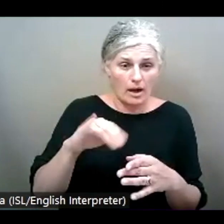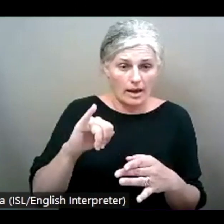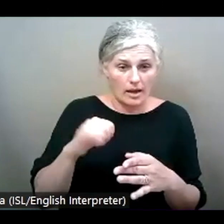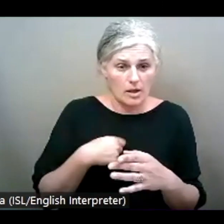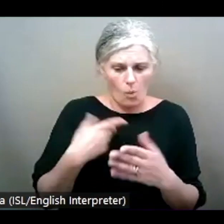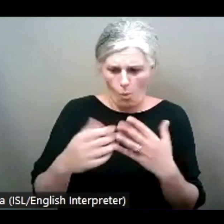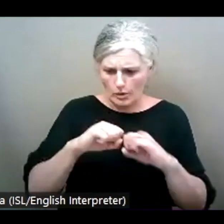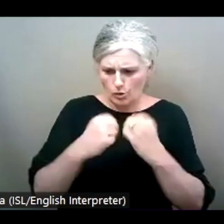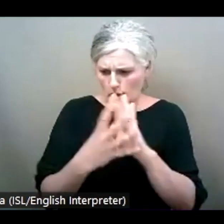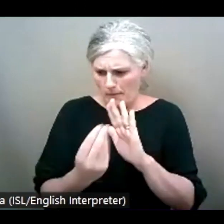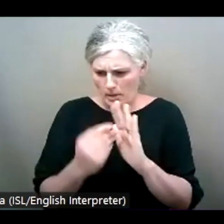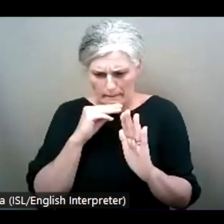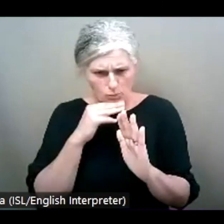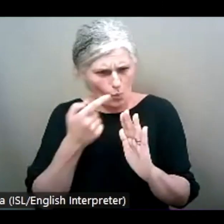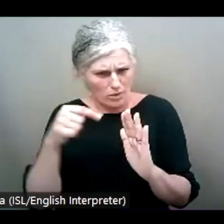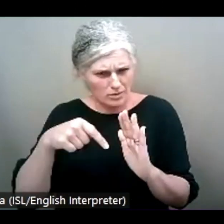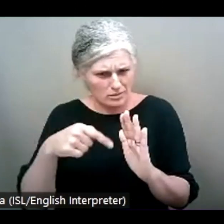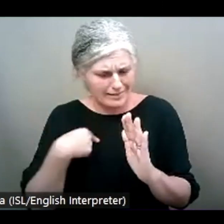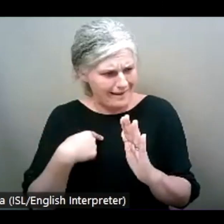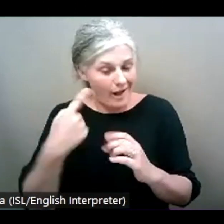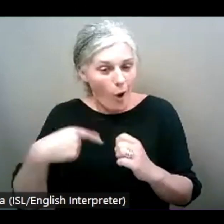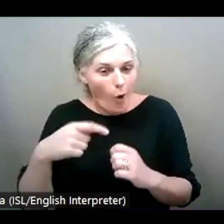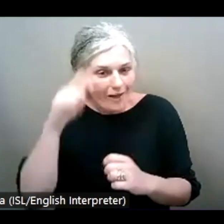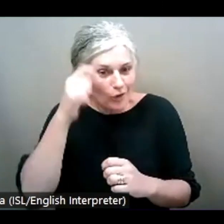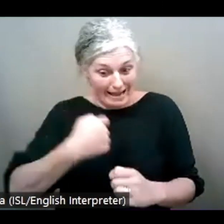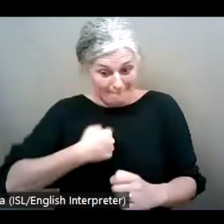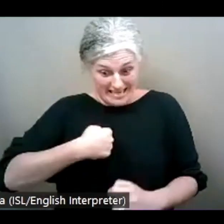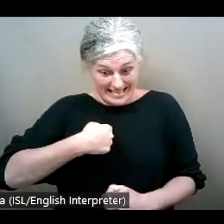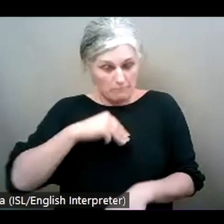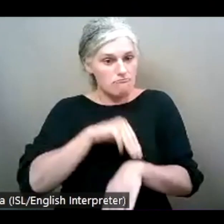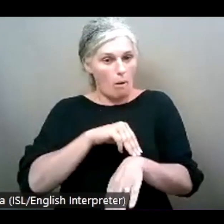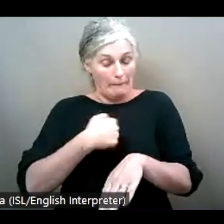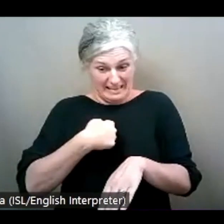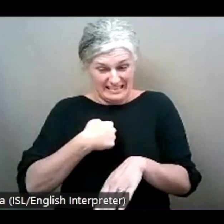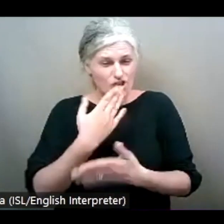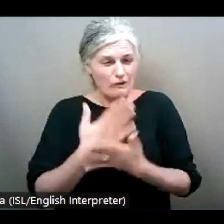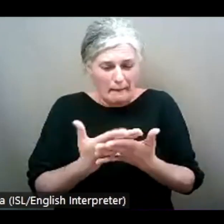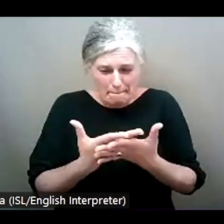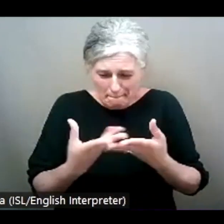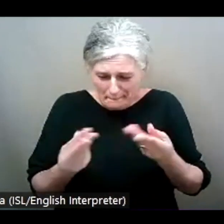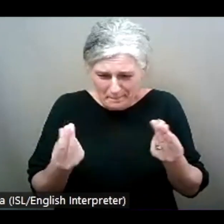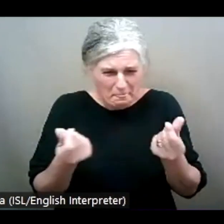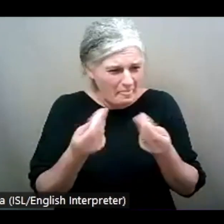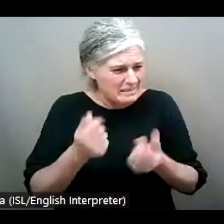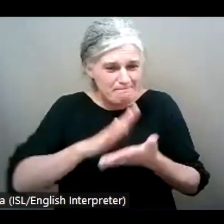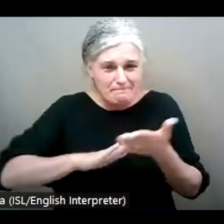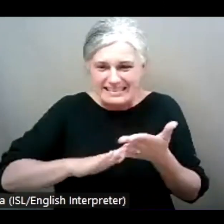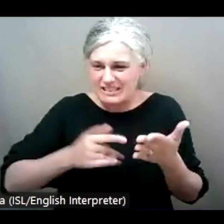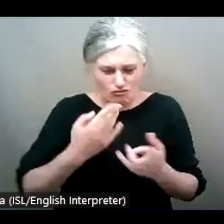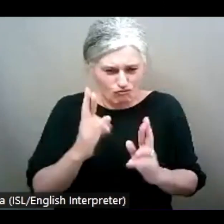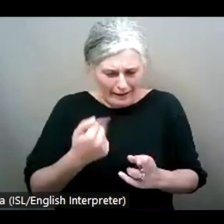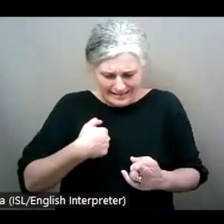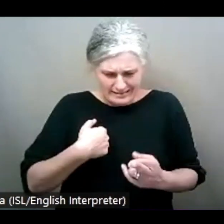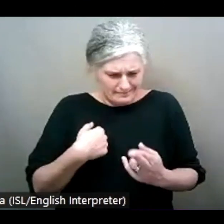model was, I always thought that I was the problem, that there was something missing, there wasn't something quite right.